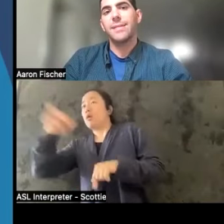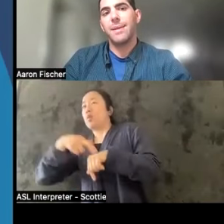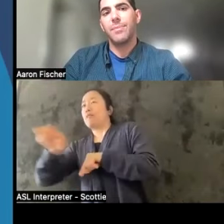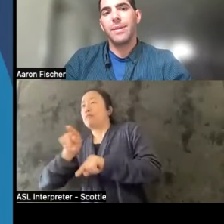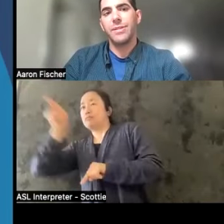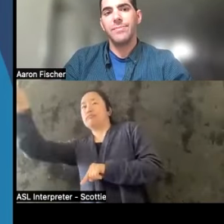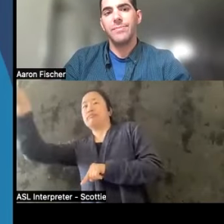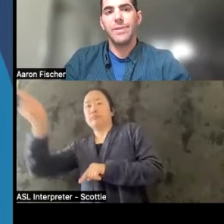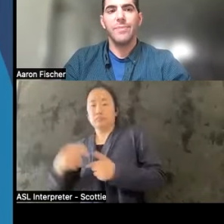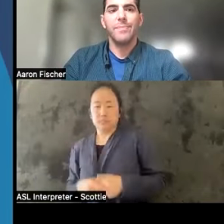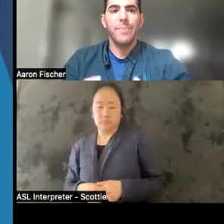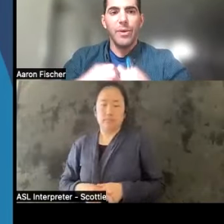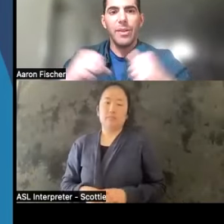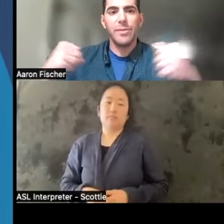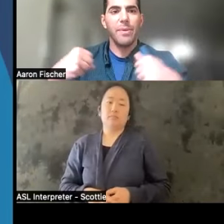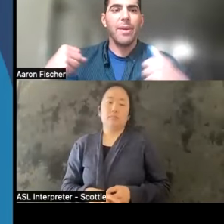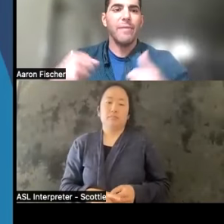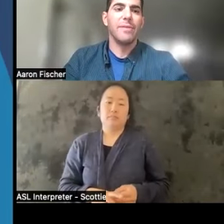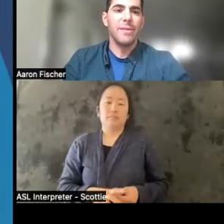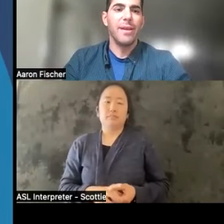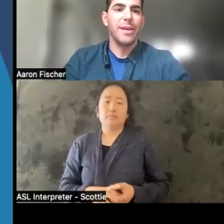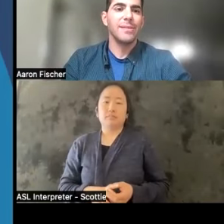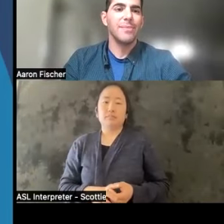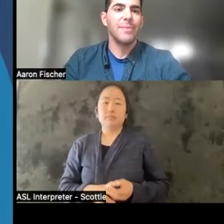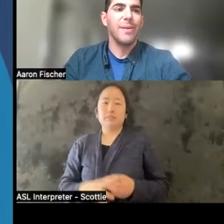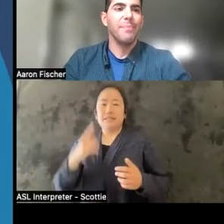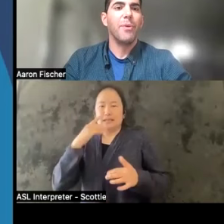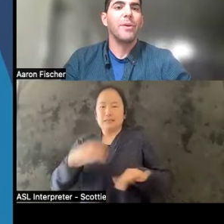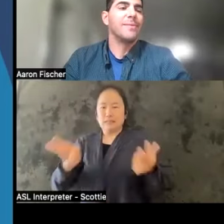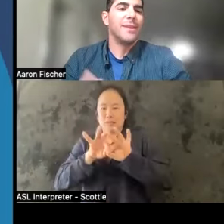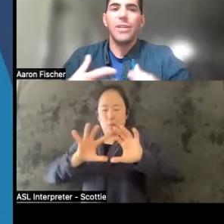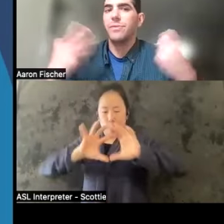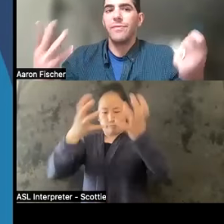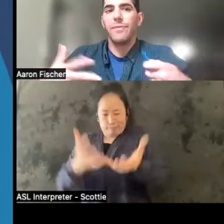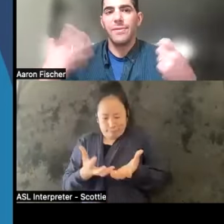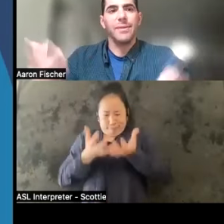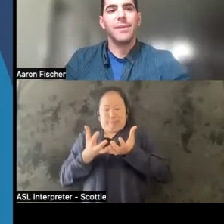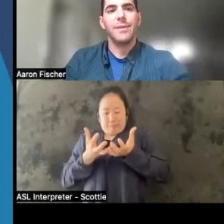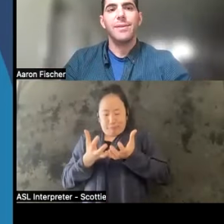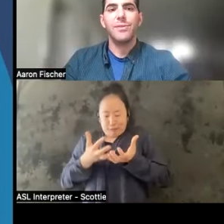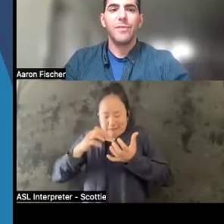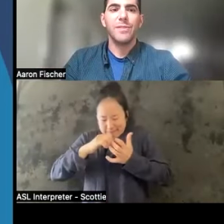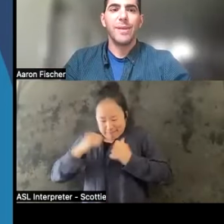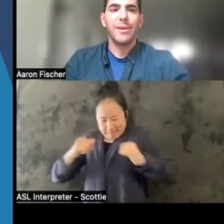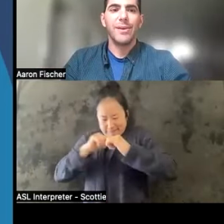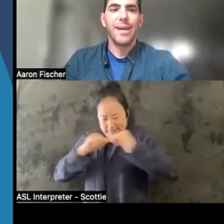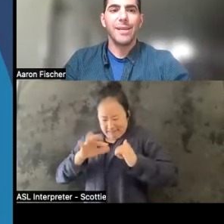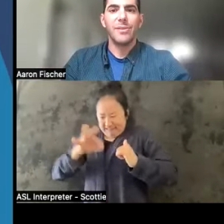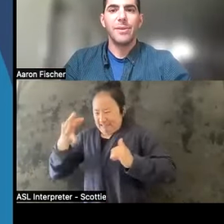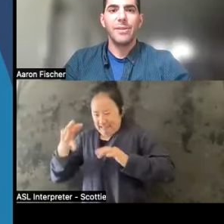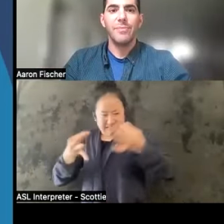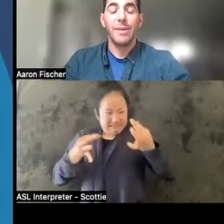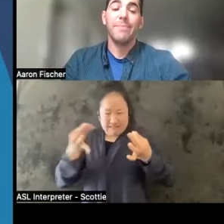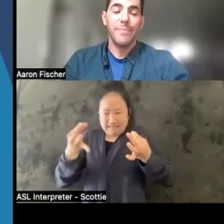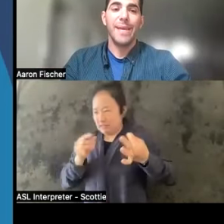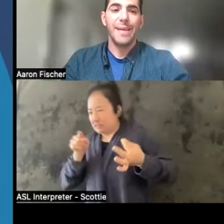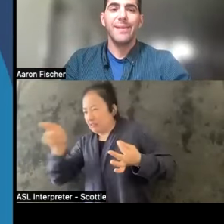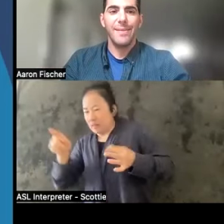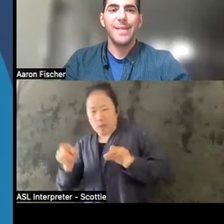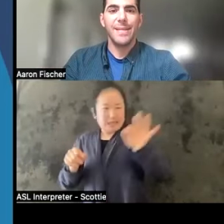address this separate issue. So pulling those apart, I think is an important and useful service we can all kind of contribute to,